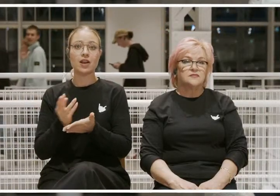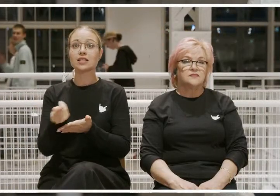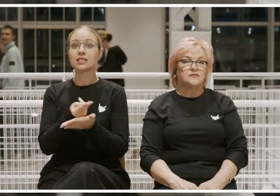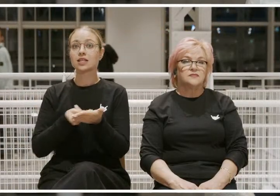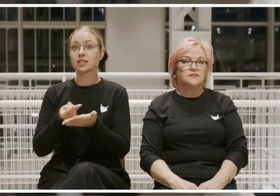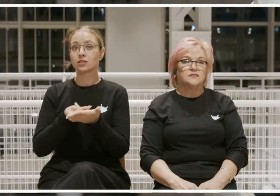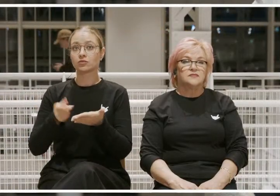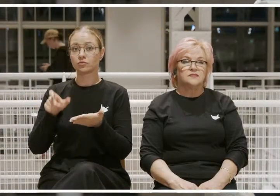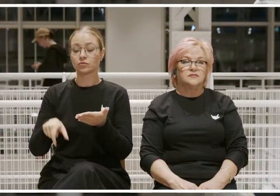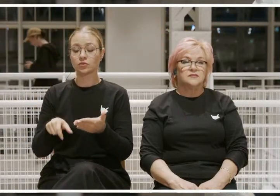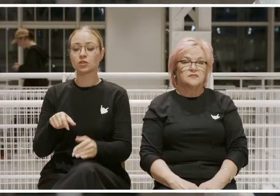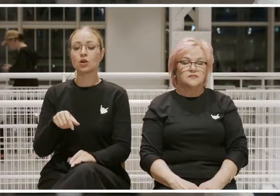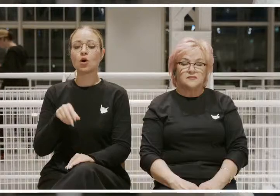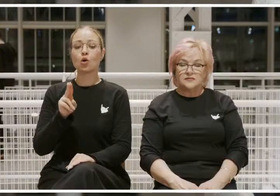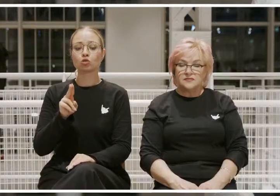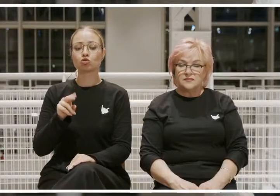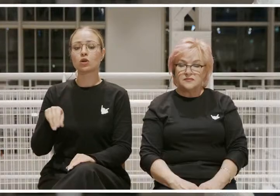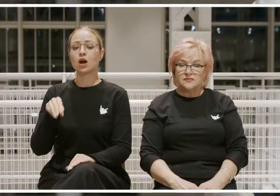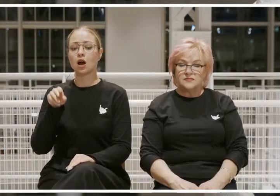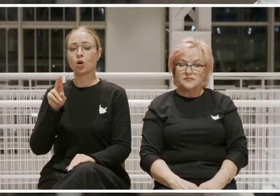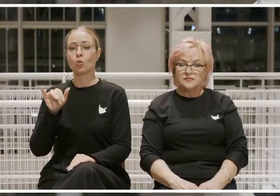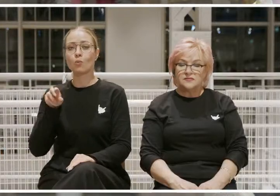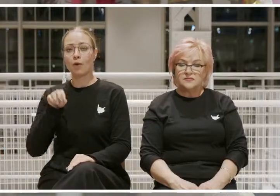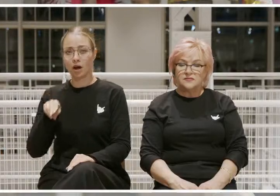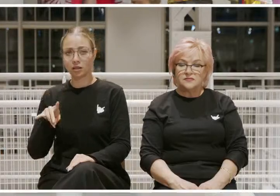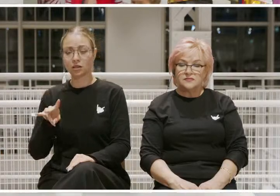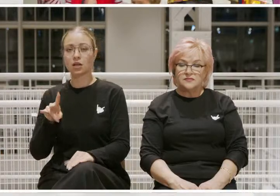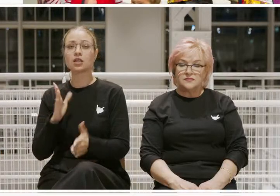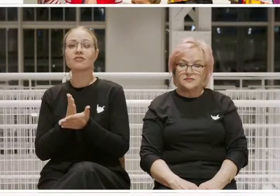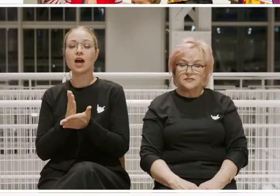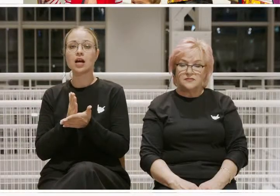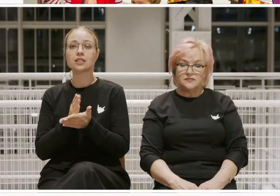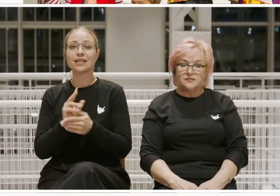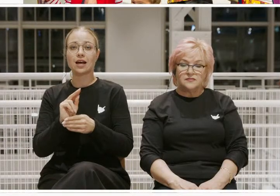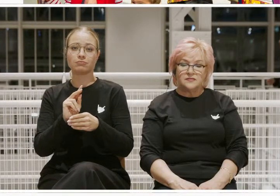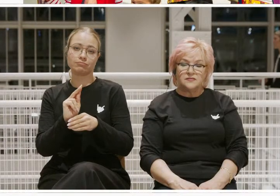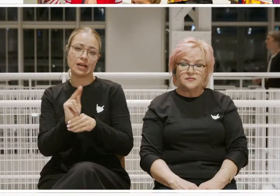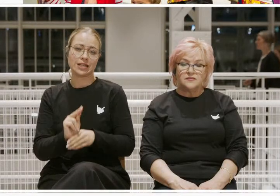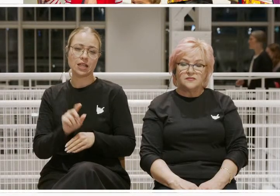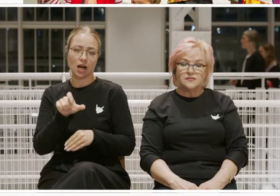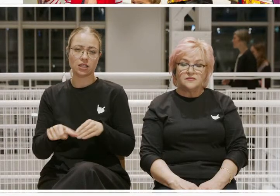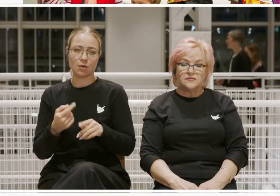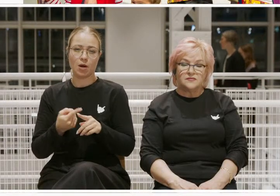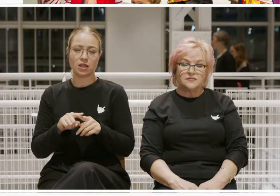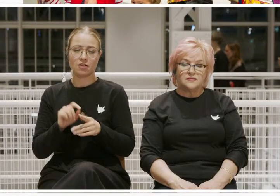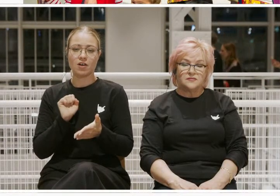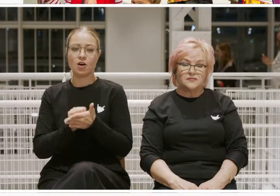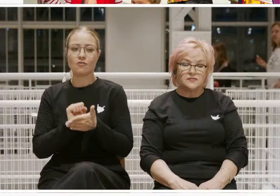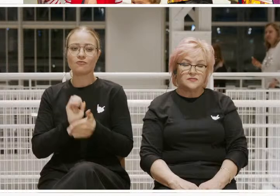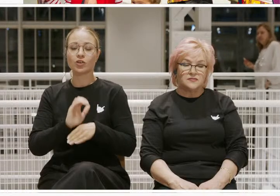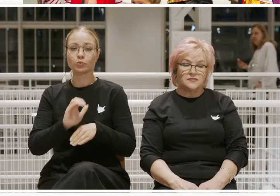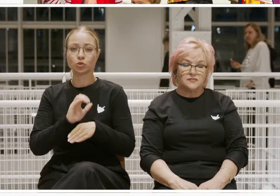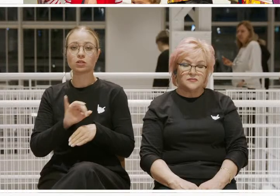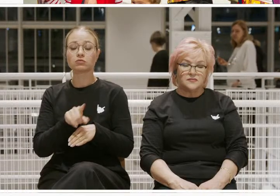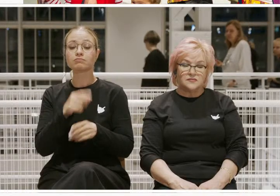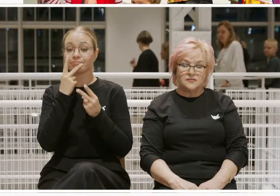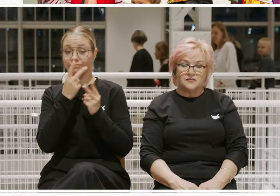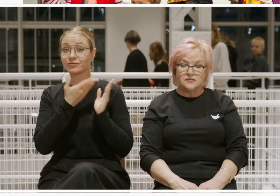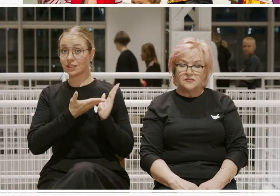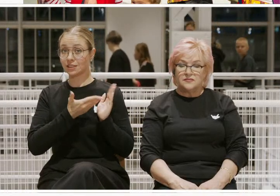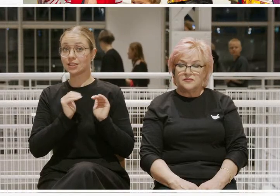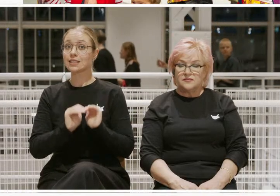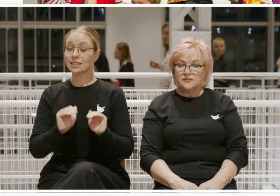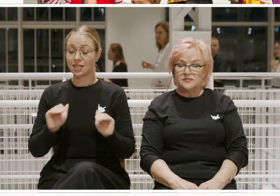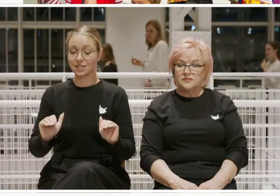Kopan. And on this slide, you can also see Yekta Kopan and Gökçe Akgül, because throughout the biennial, they also give workshops